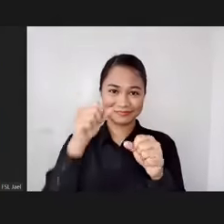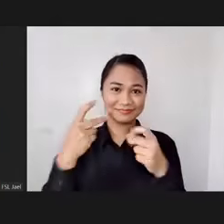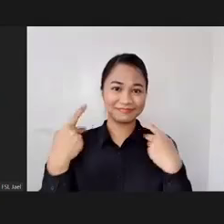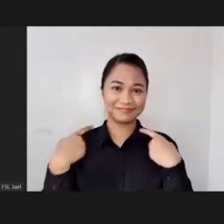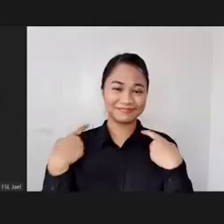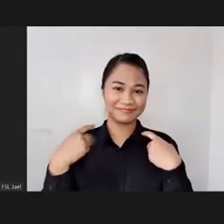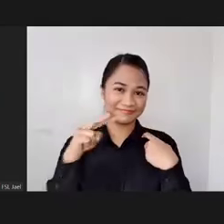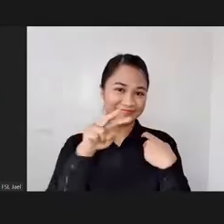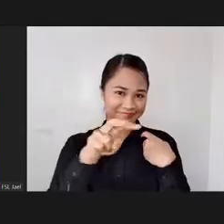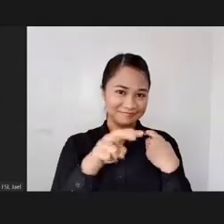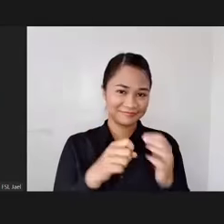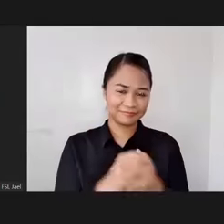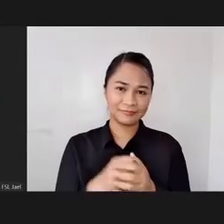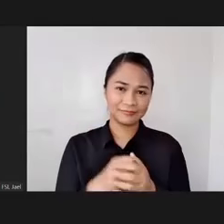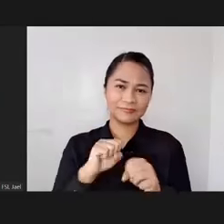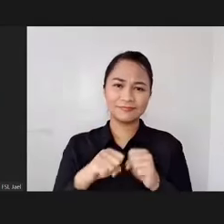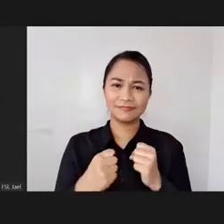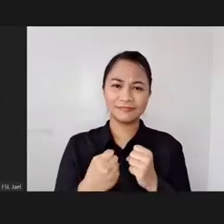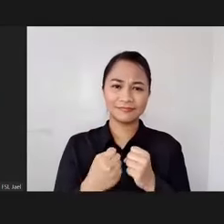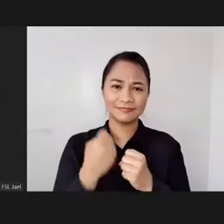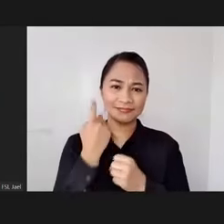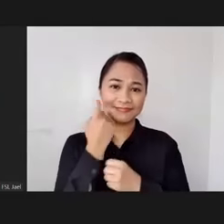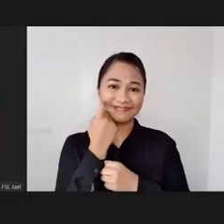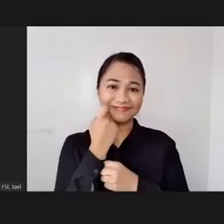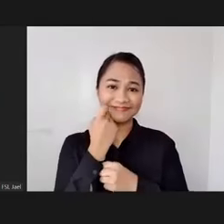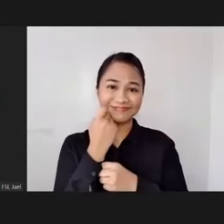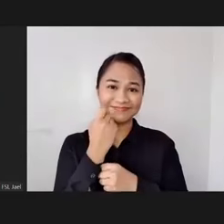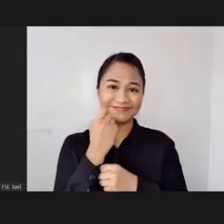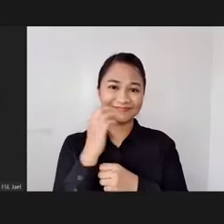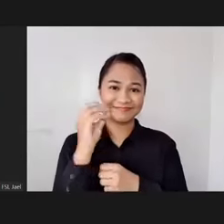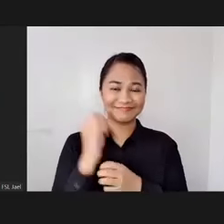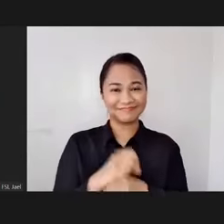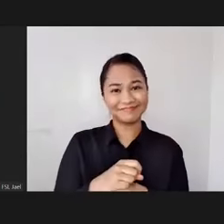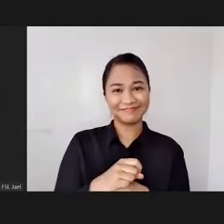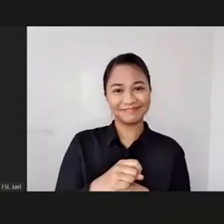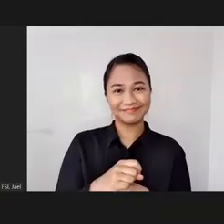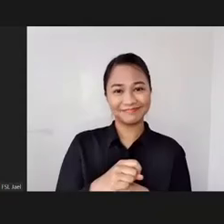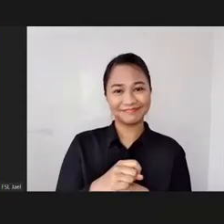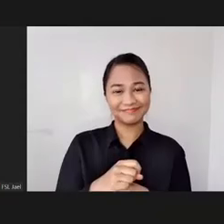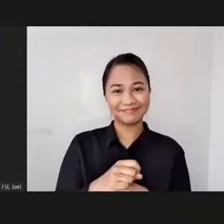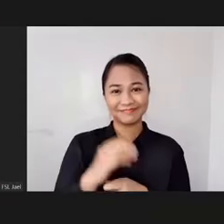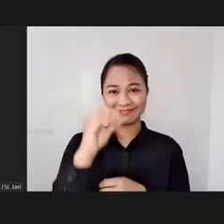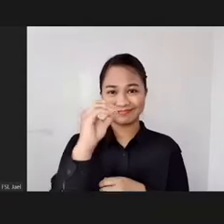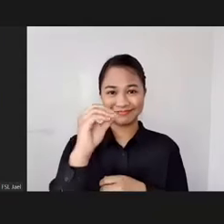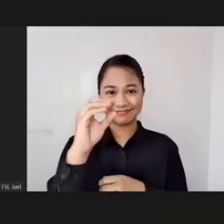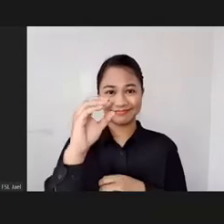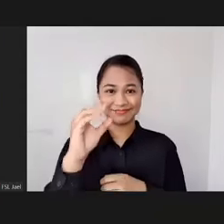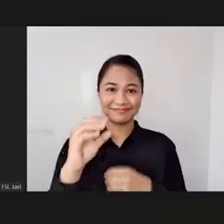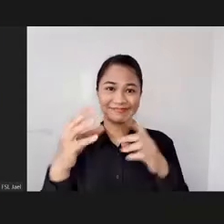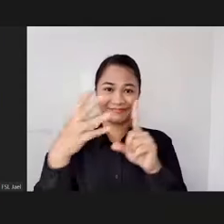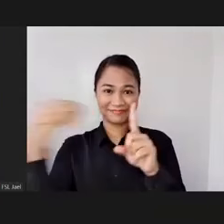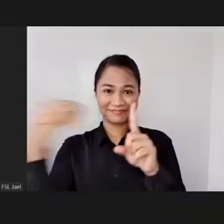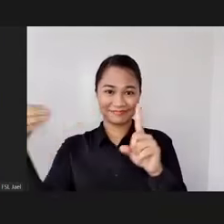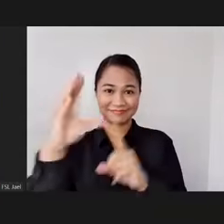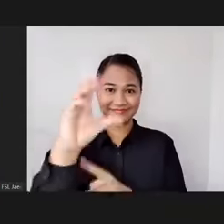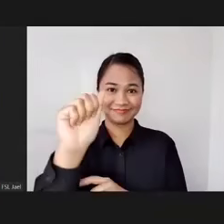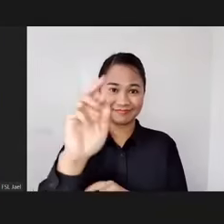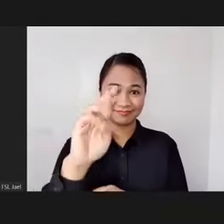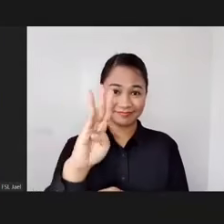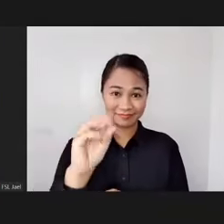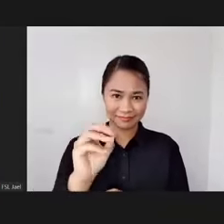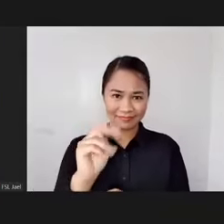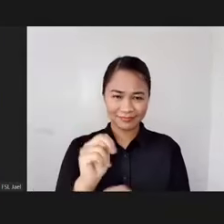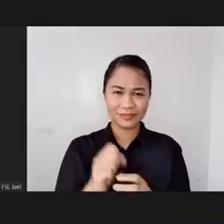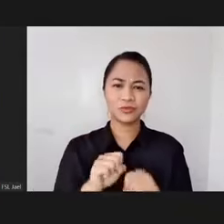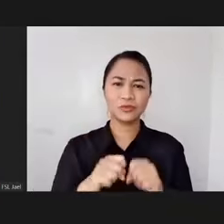there is there's a lot of reasons why we should be worried today, but there is also so many reasons why we should remain hopeful. So let's